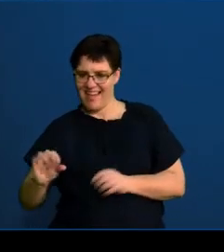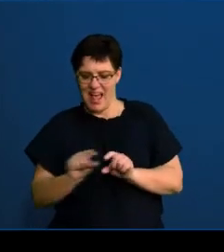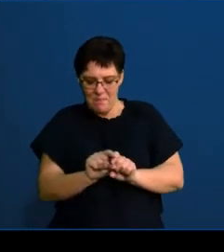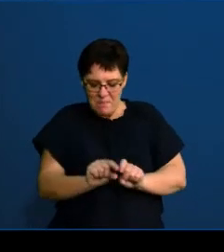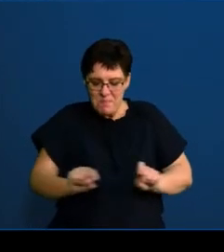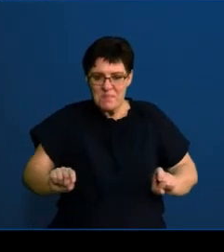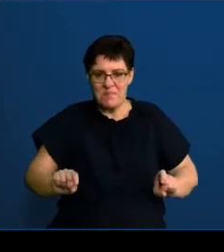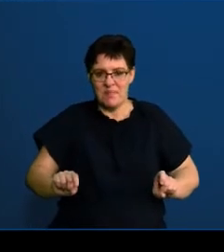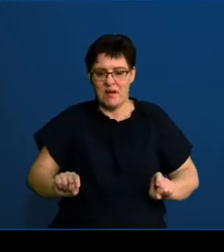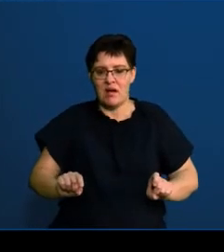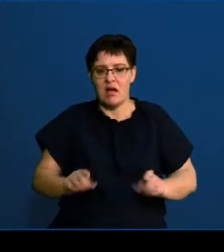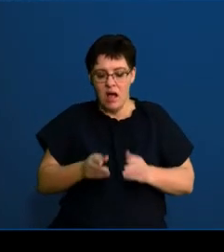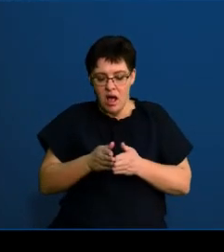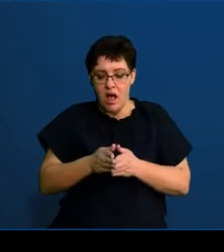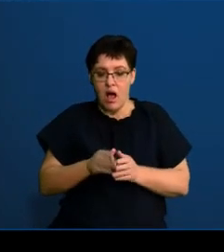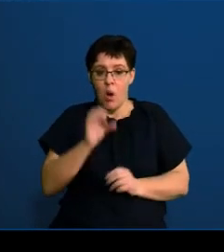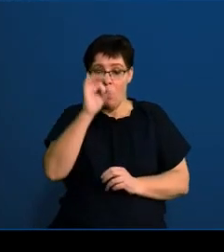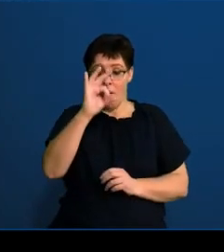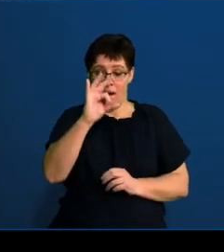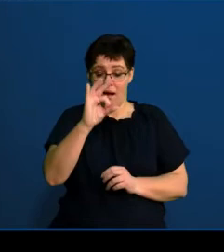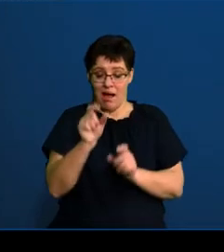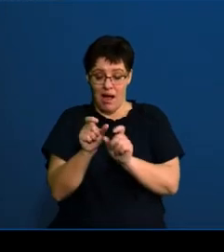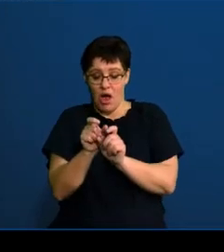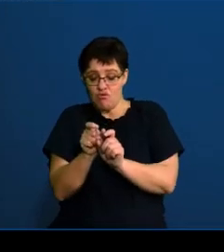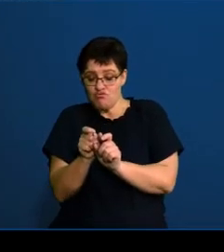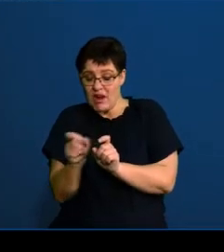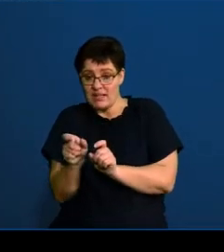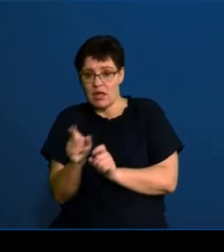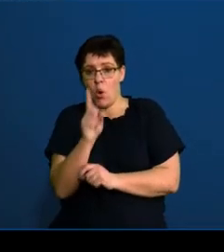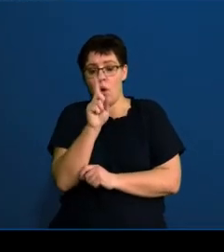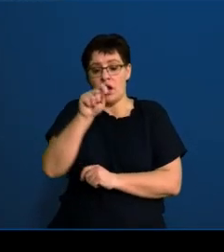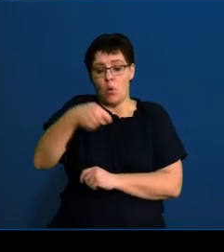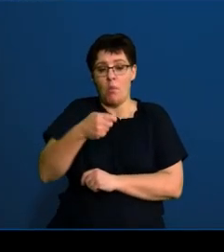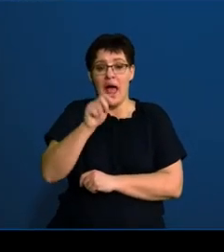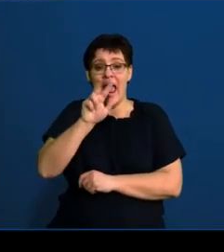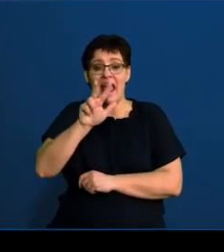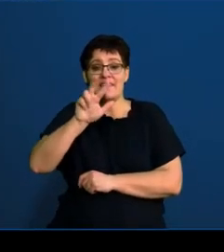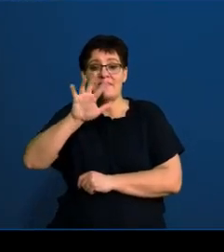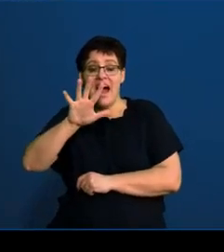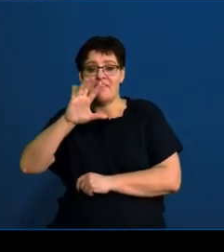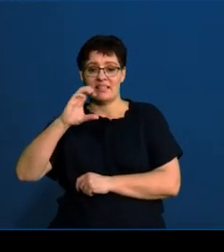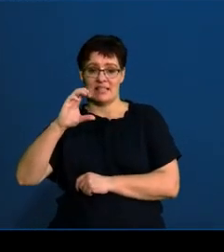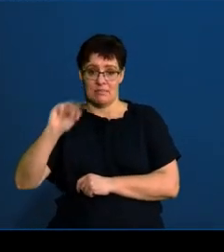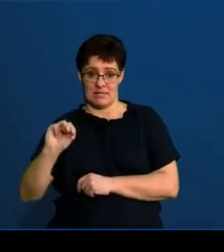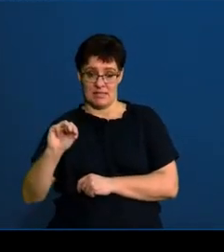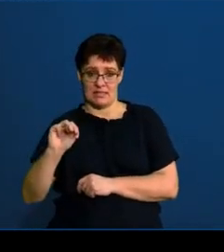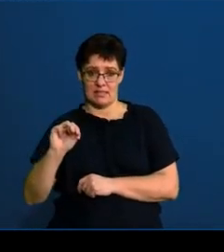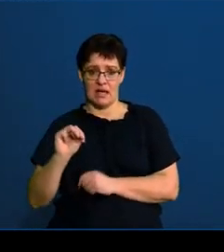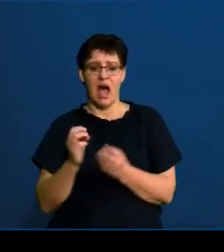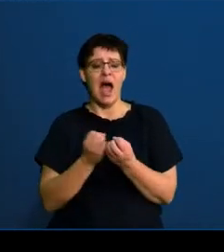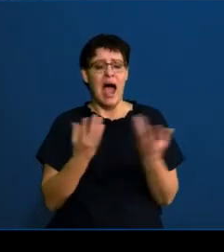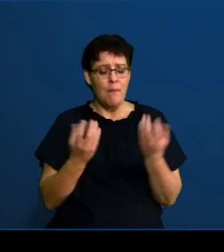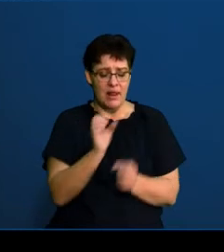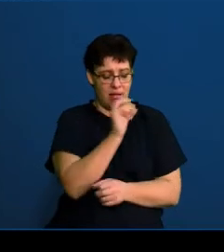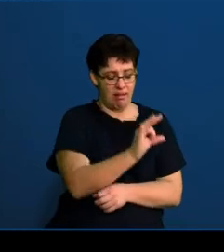The radius of one glass bead is 1,85 centimeters. How many glass